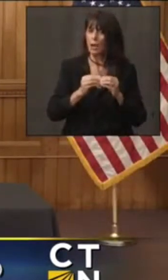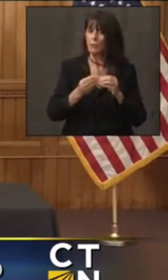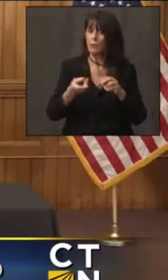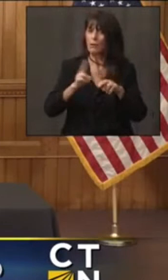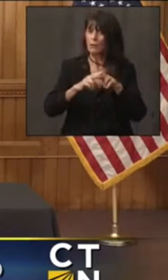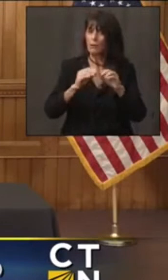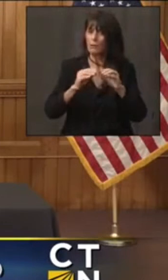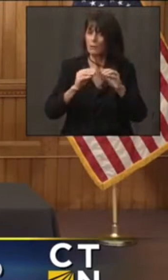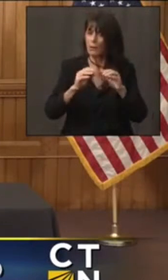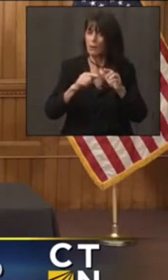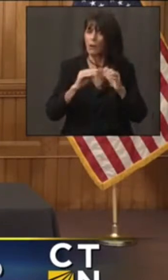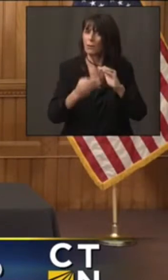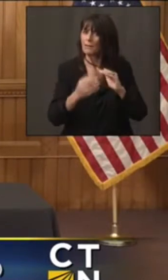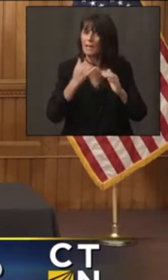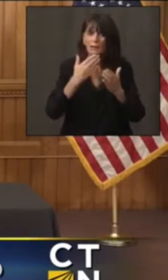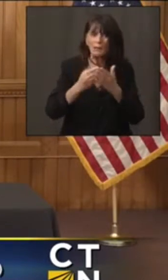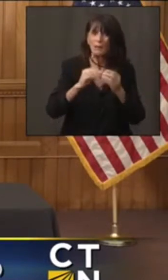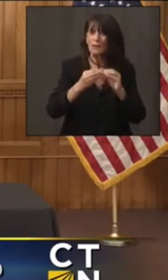not?